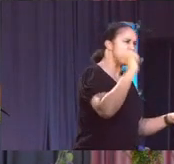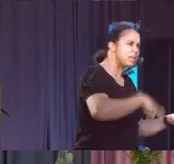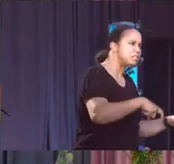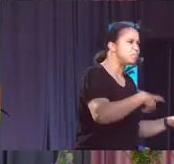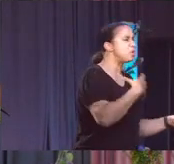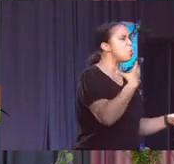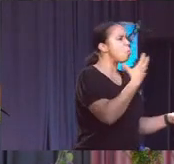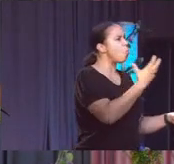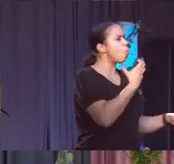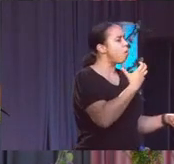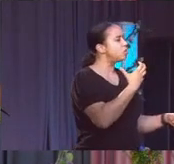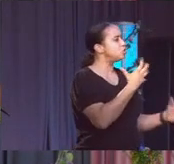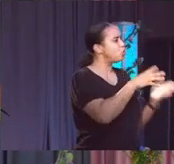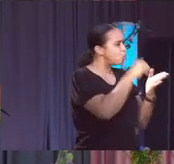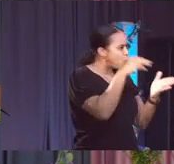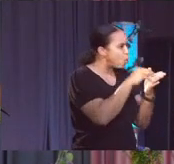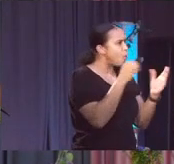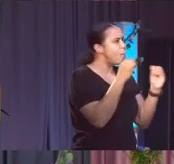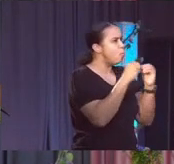hungry spiritually.